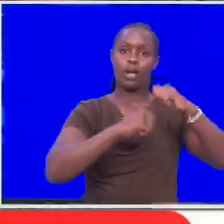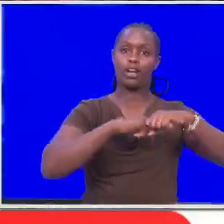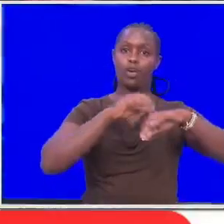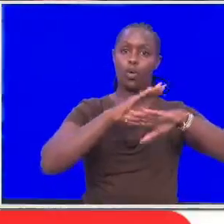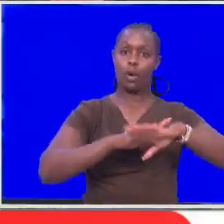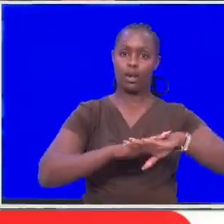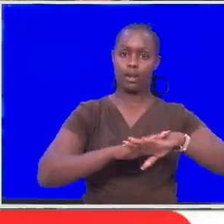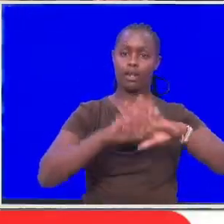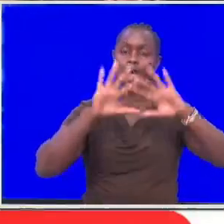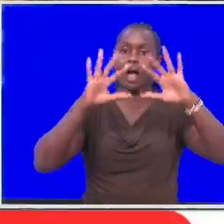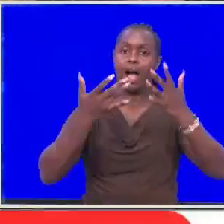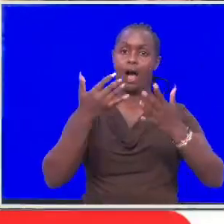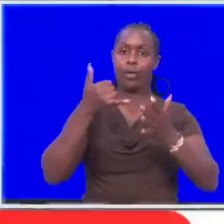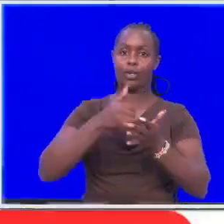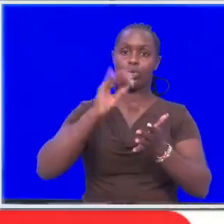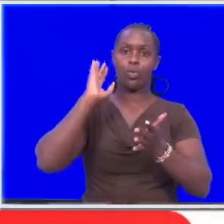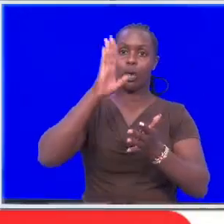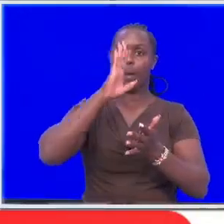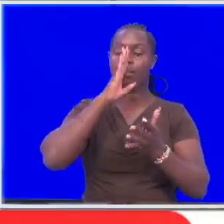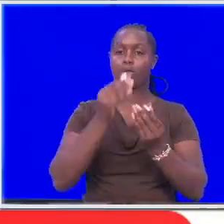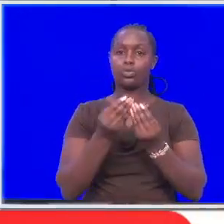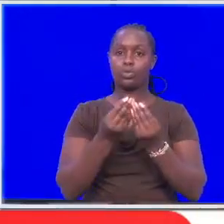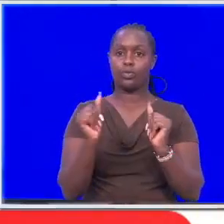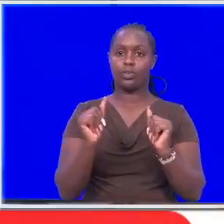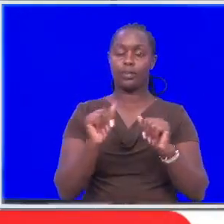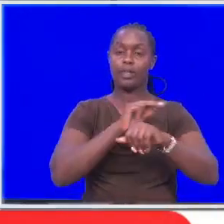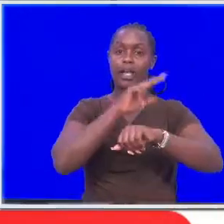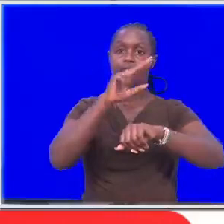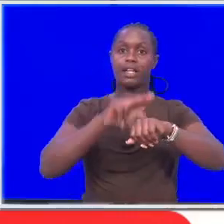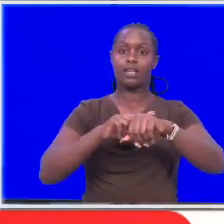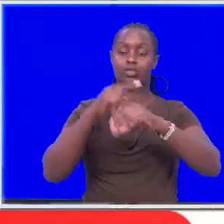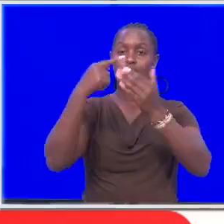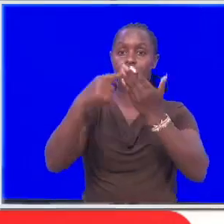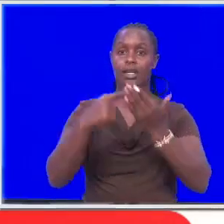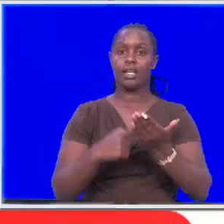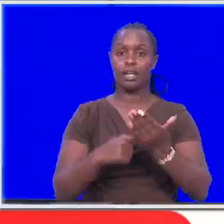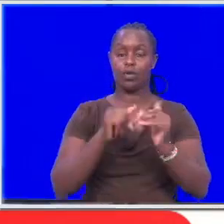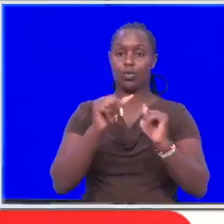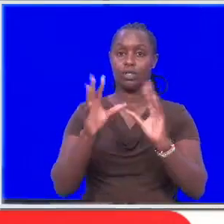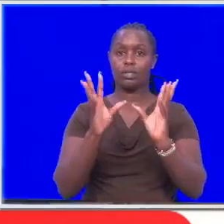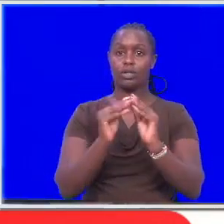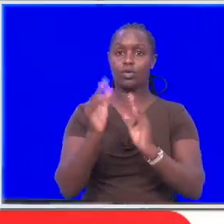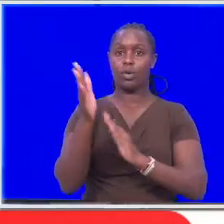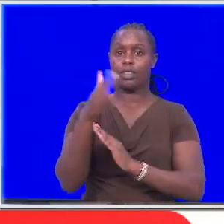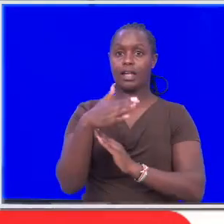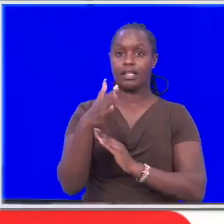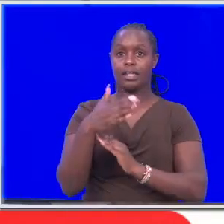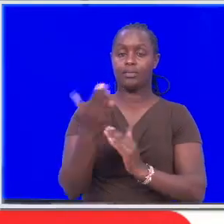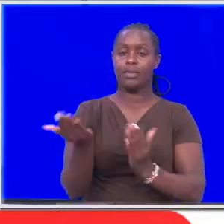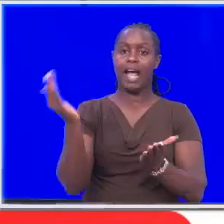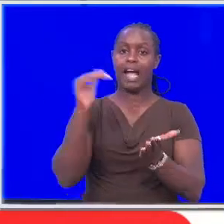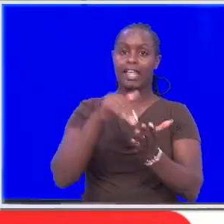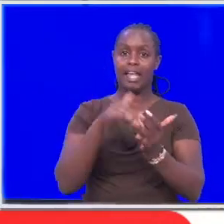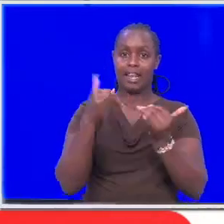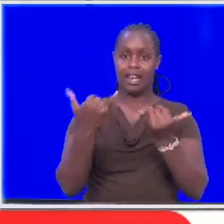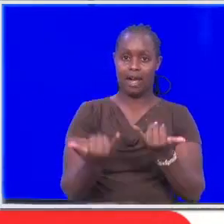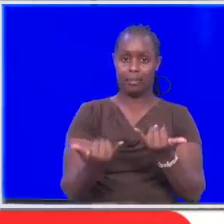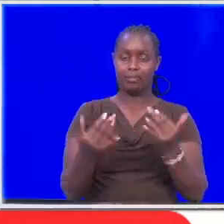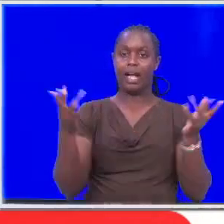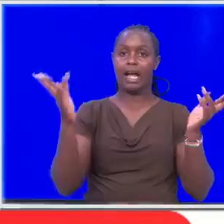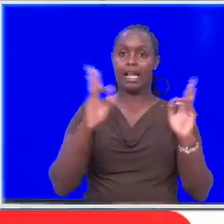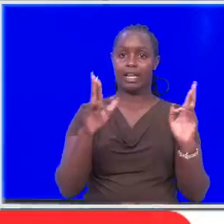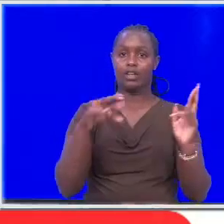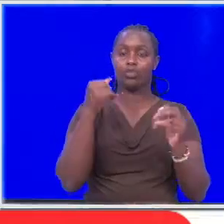how it should be tackled. The National Dialogue Team, which met on Thursday, has now retreated to draft its final